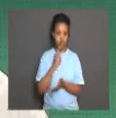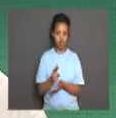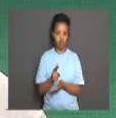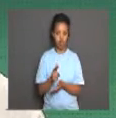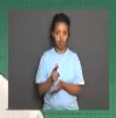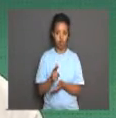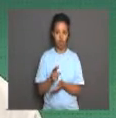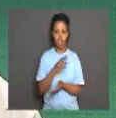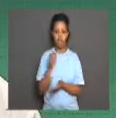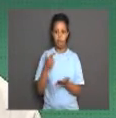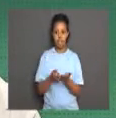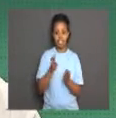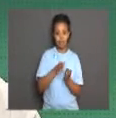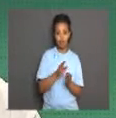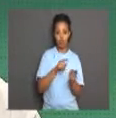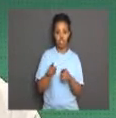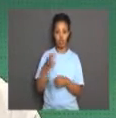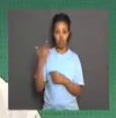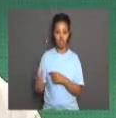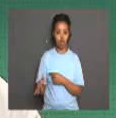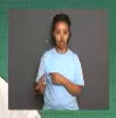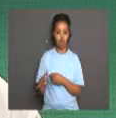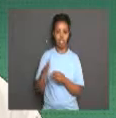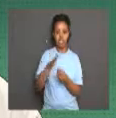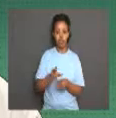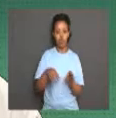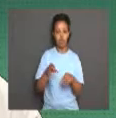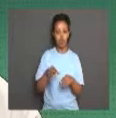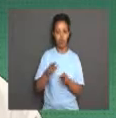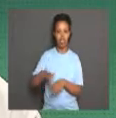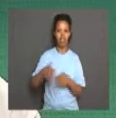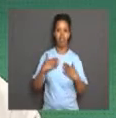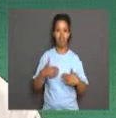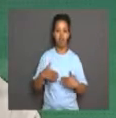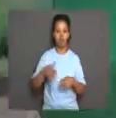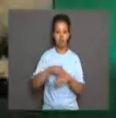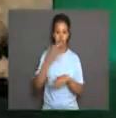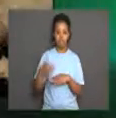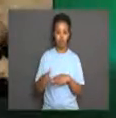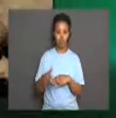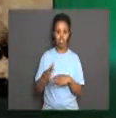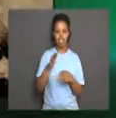the color of the sediment will affect the color of the fossil.